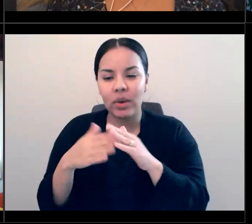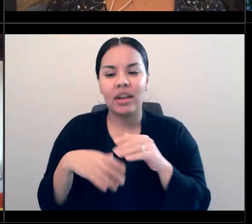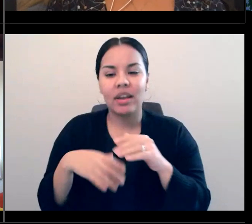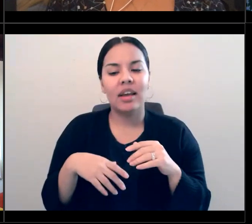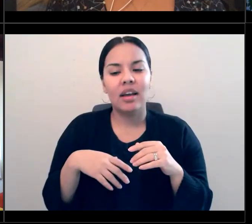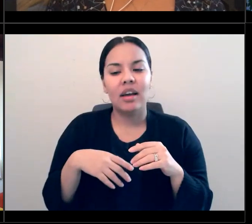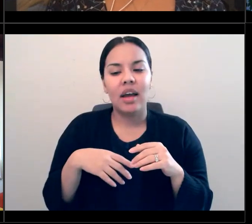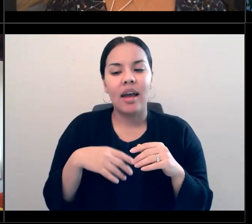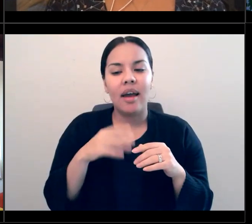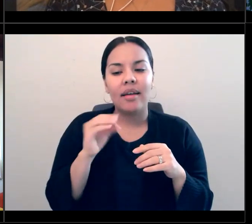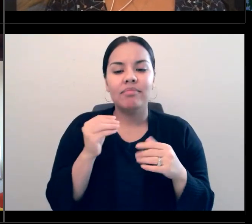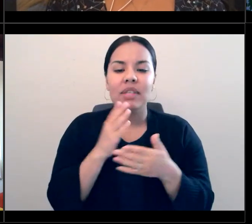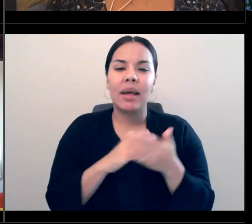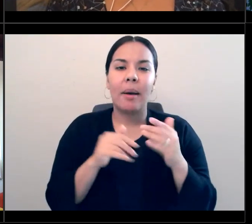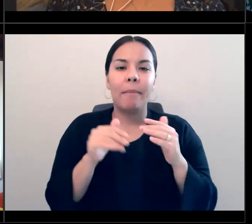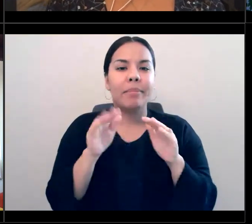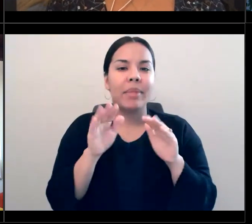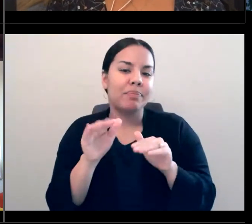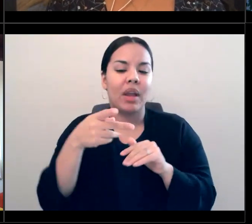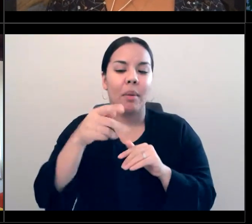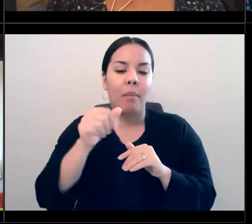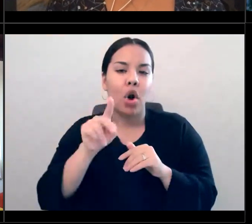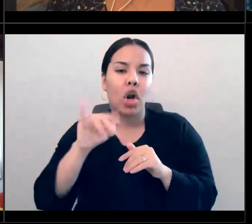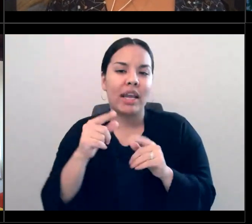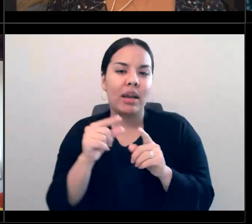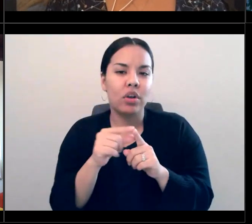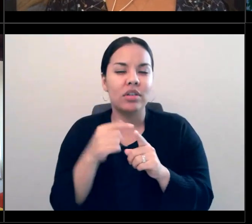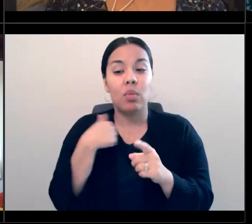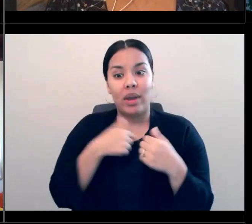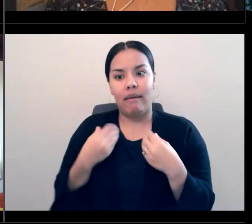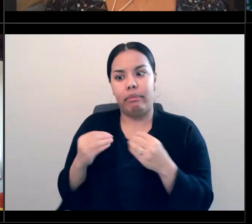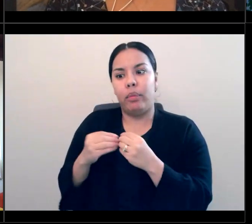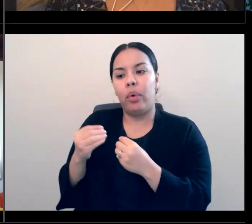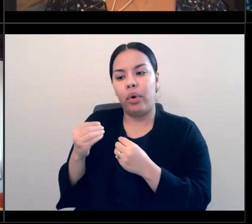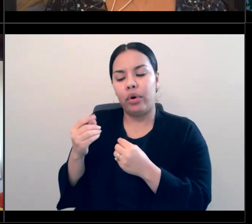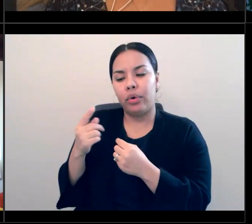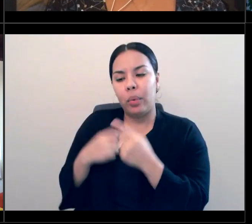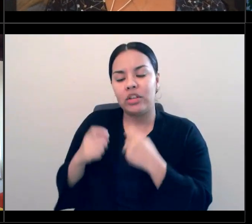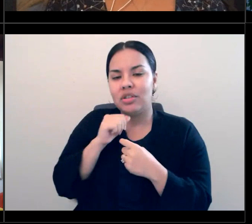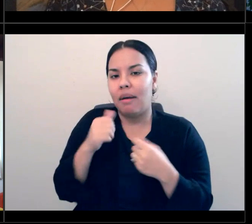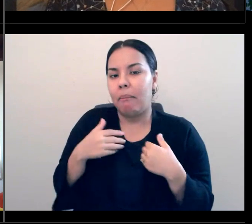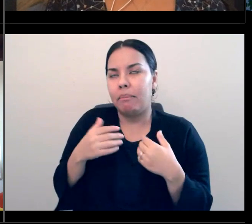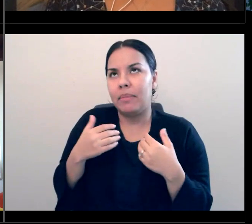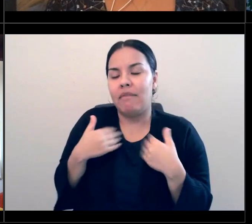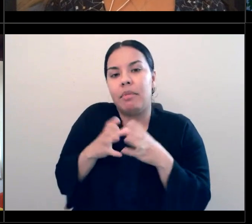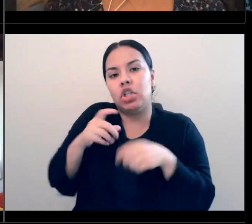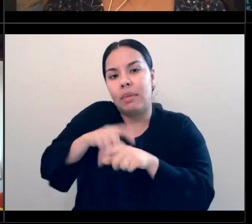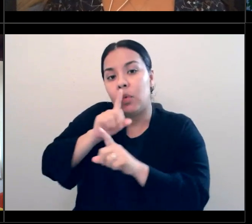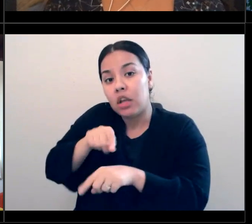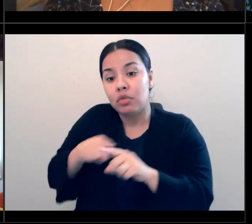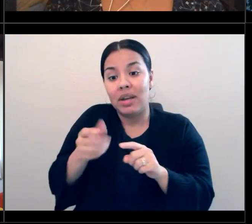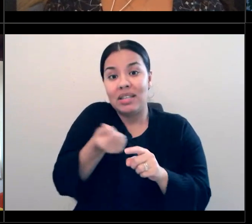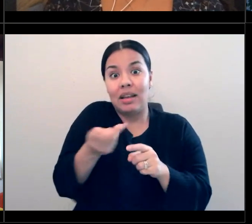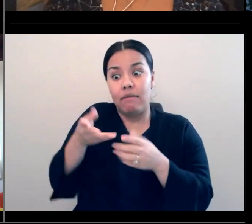parting words. We've got more questions than we have time to answer, but several of the remaining ones deal